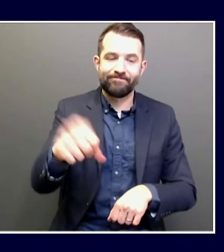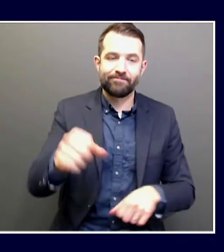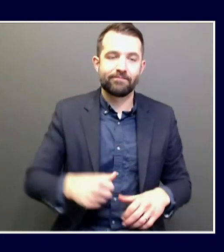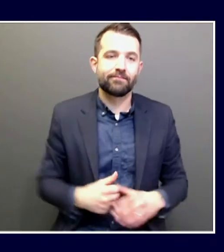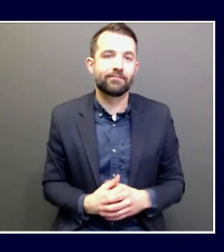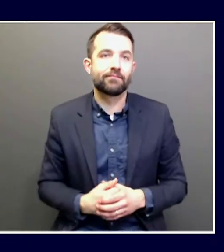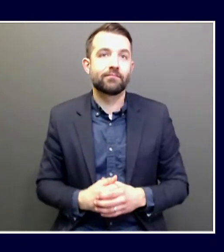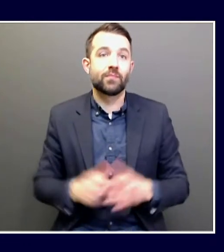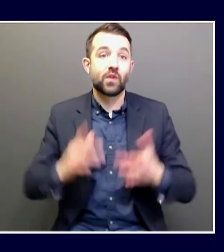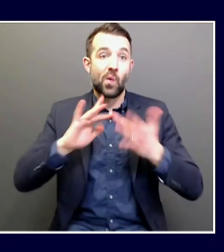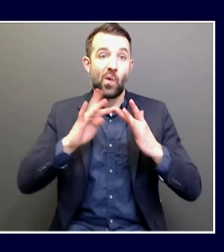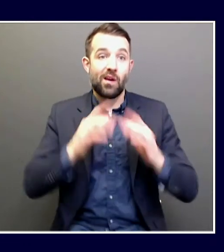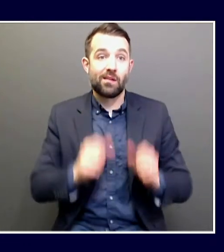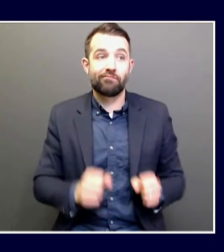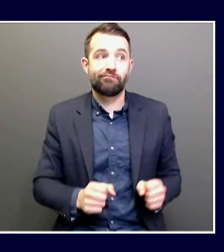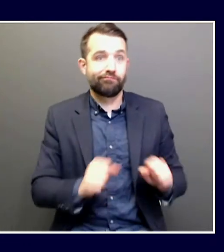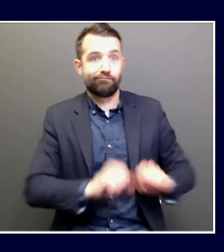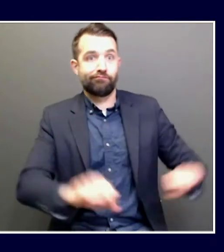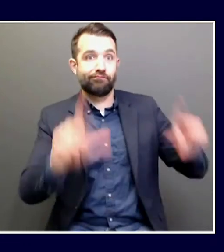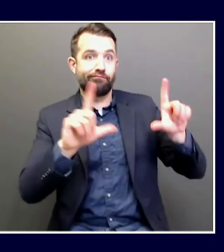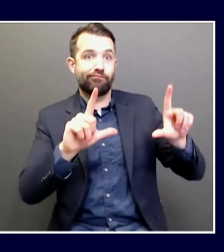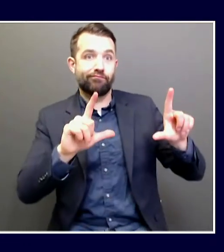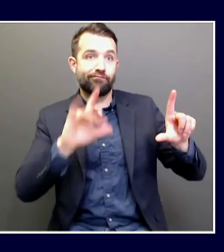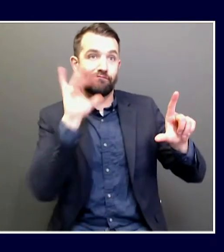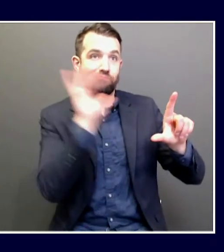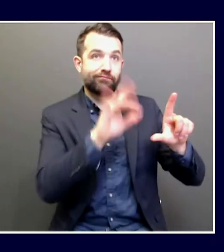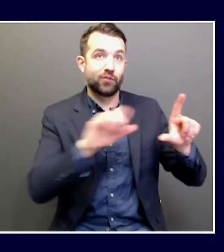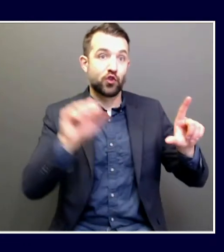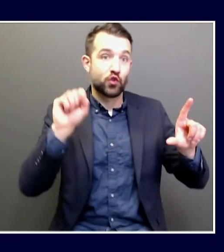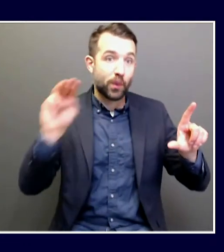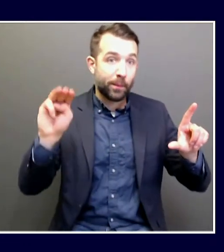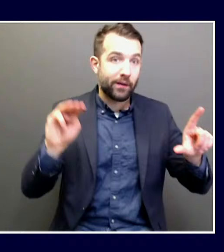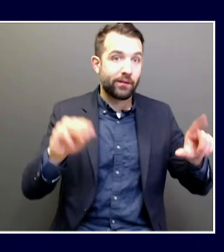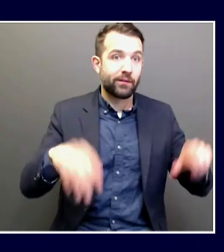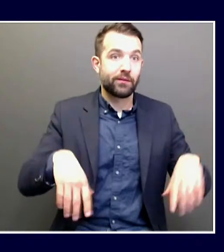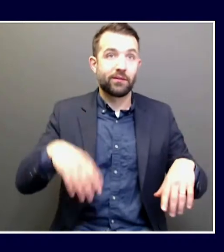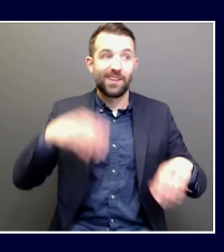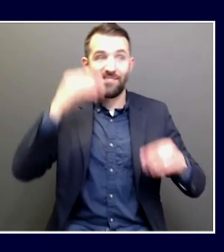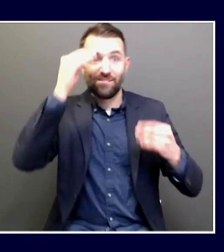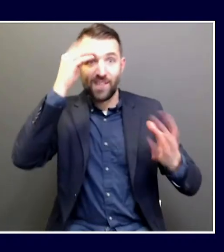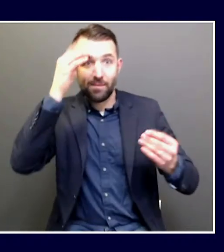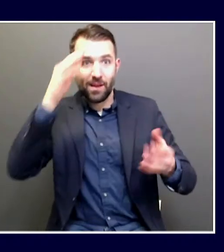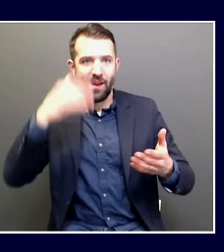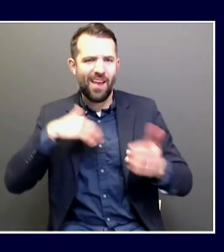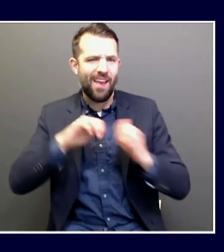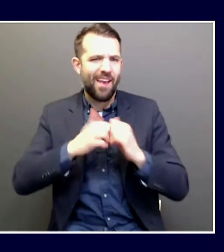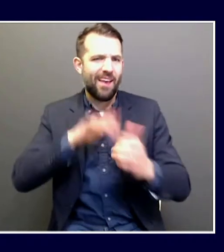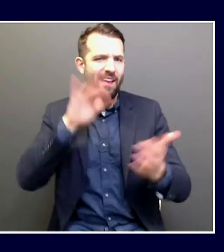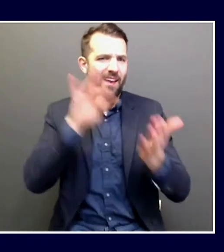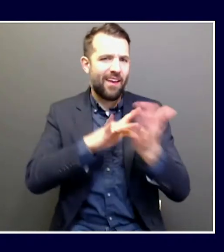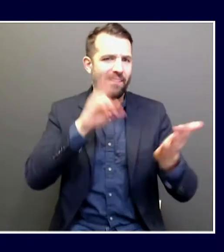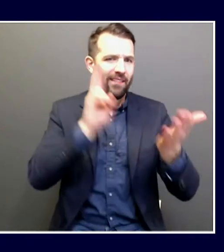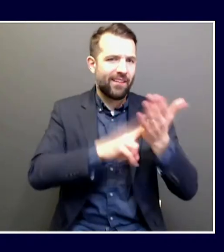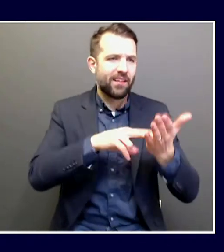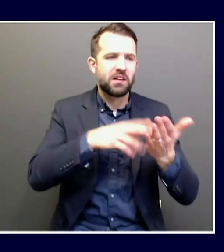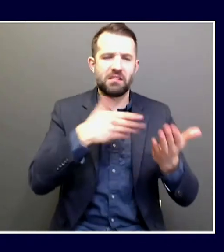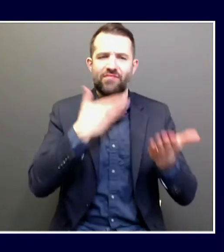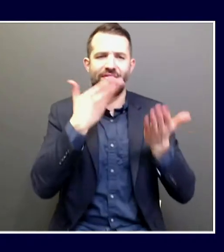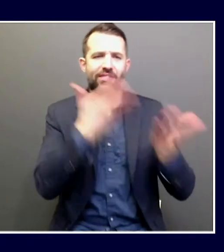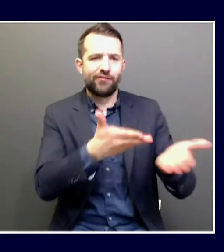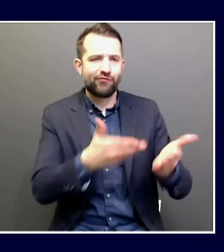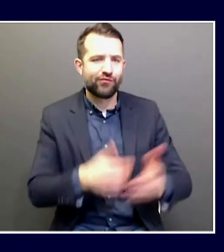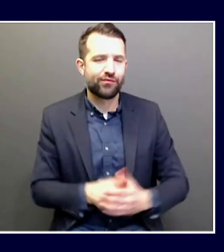our social media feeds for information on how to sign up. And finally, to round out today's